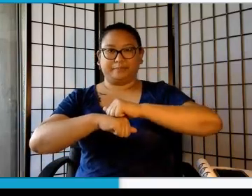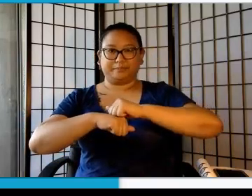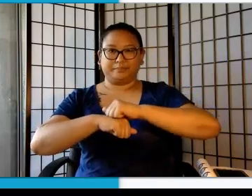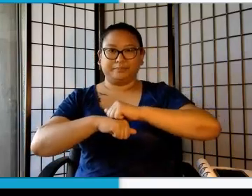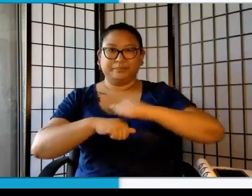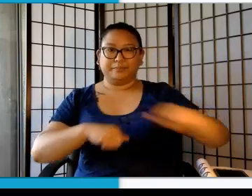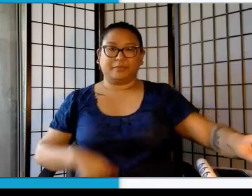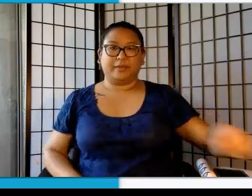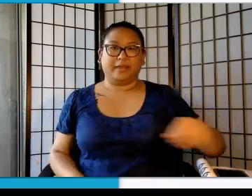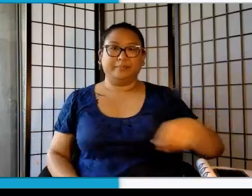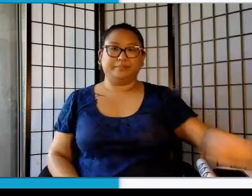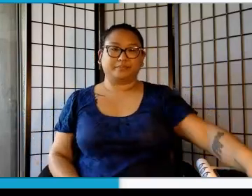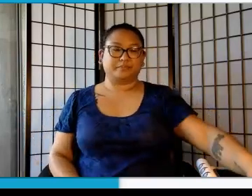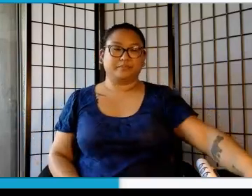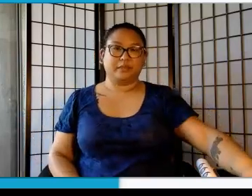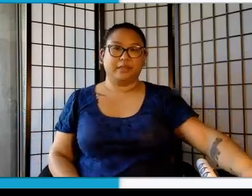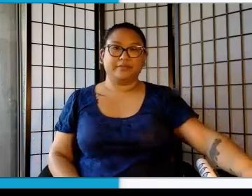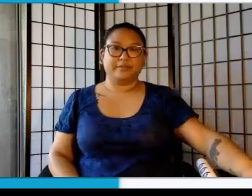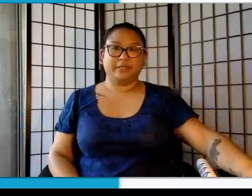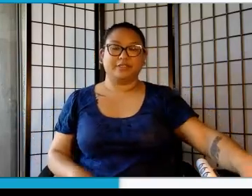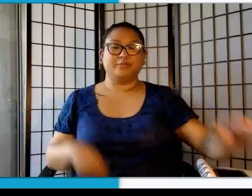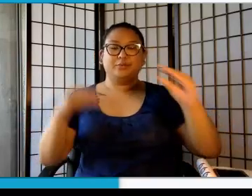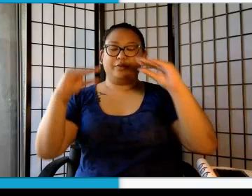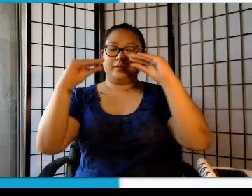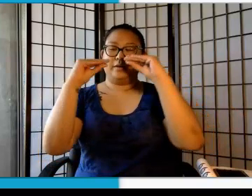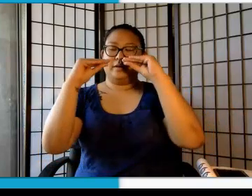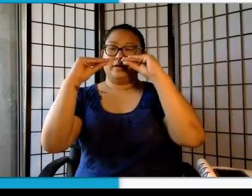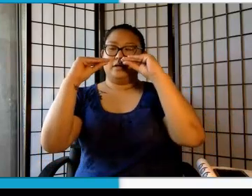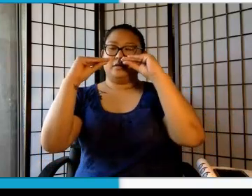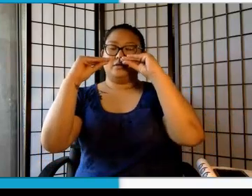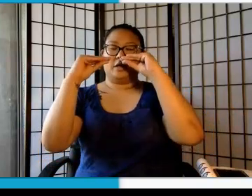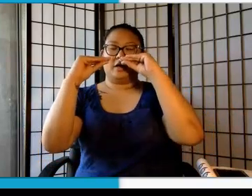that. Okay, if something is smooth,